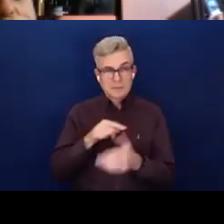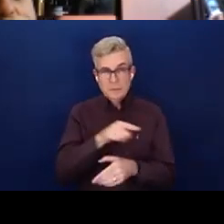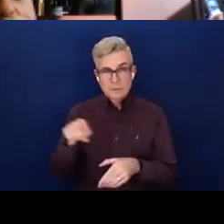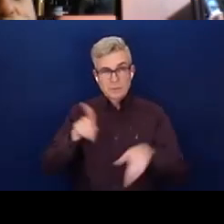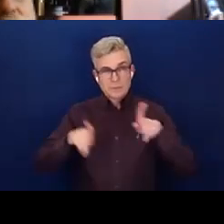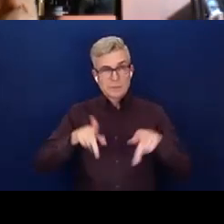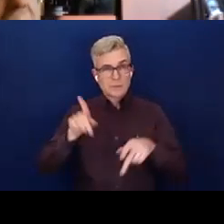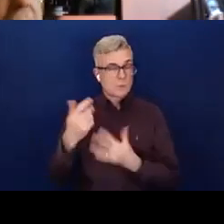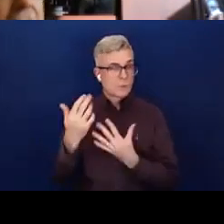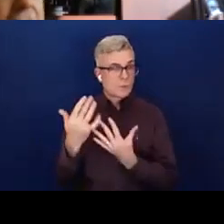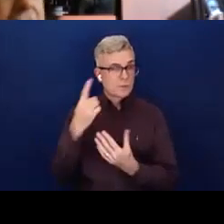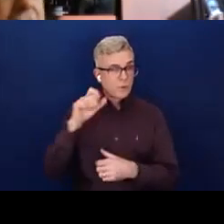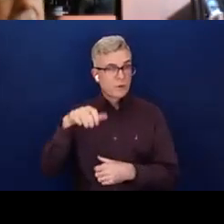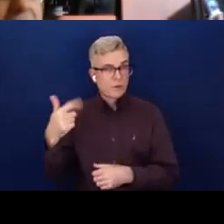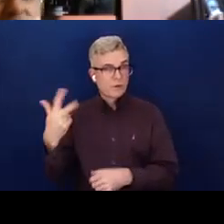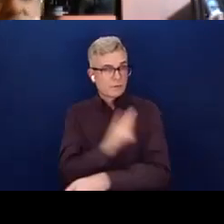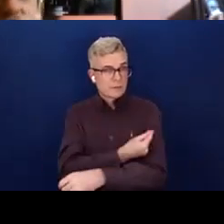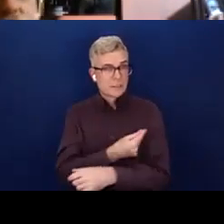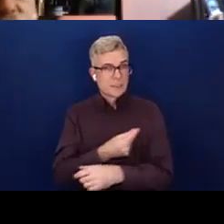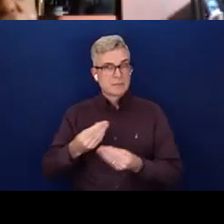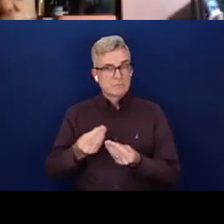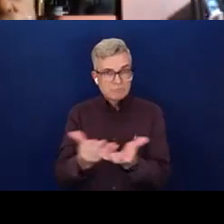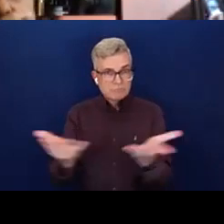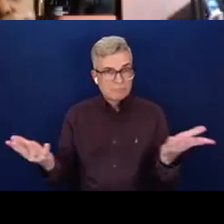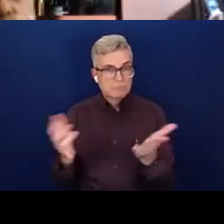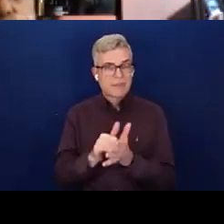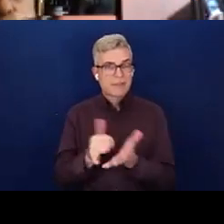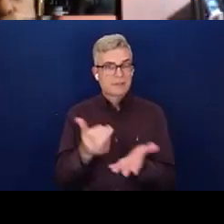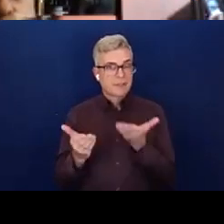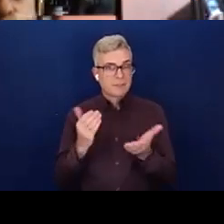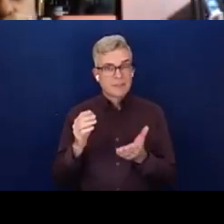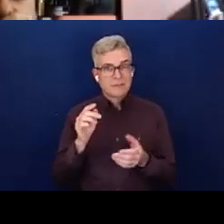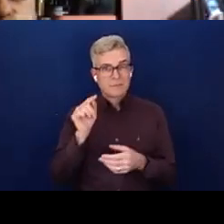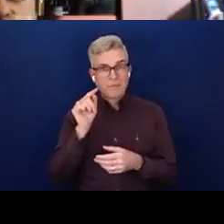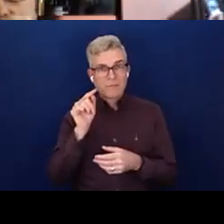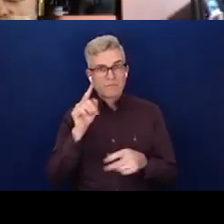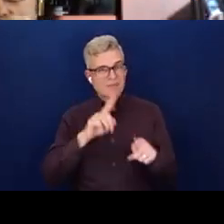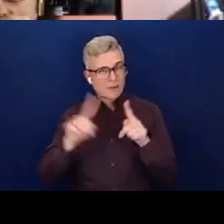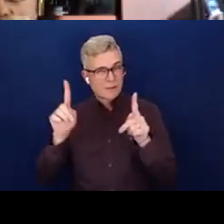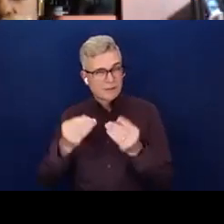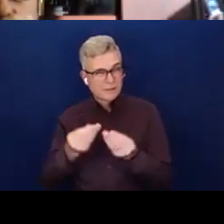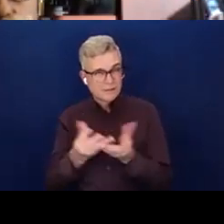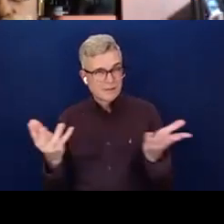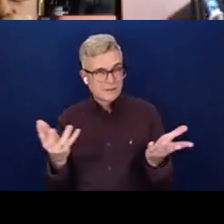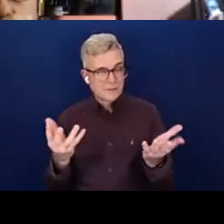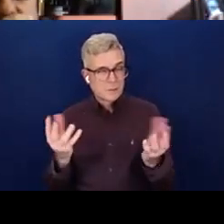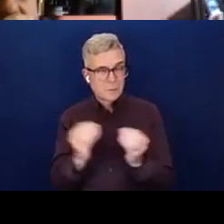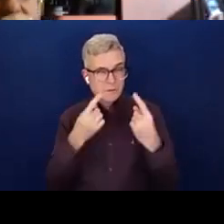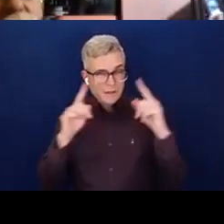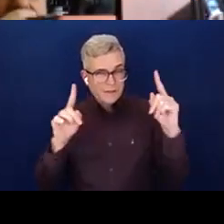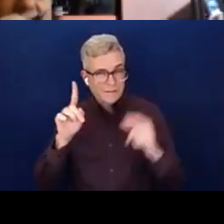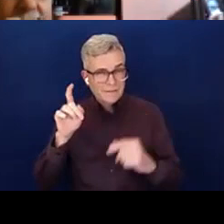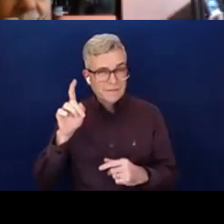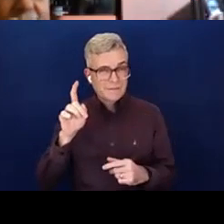for other vaccines to come out that may be a little bit more effective? So I guess the question